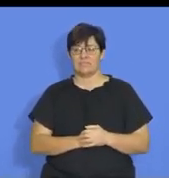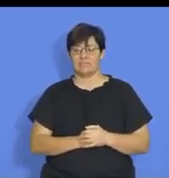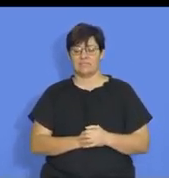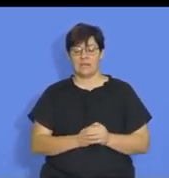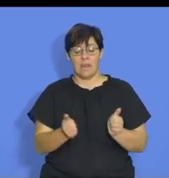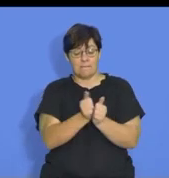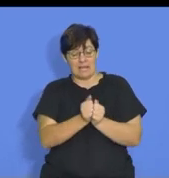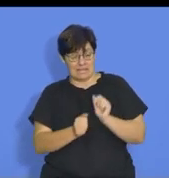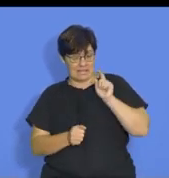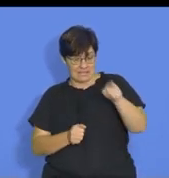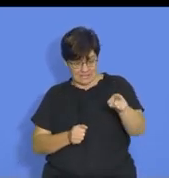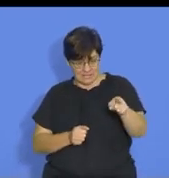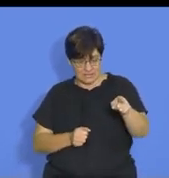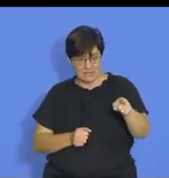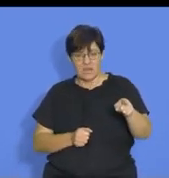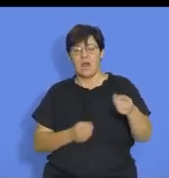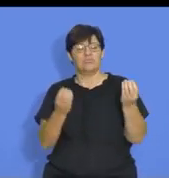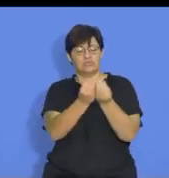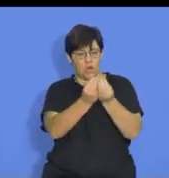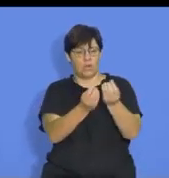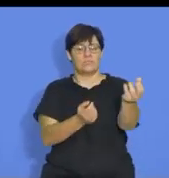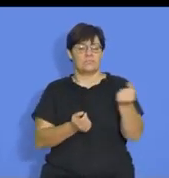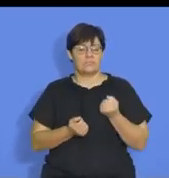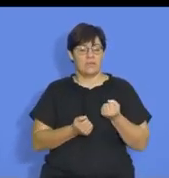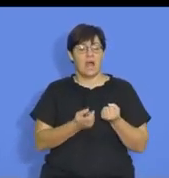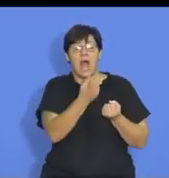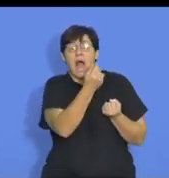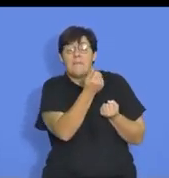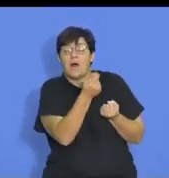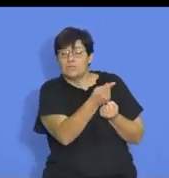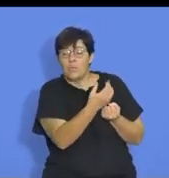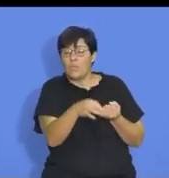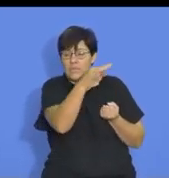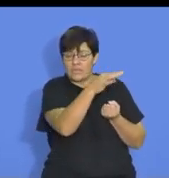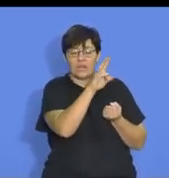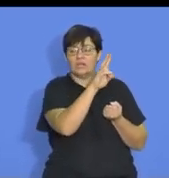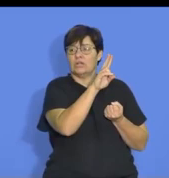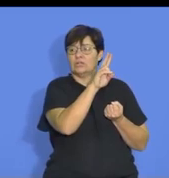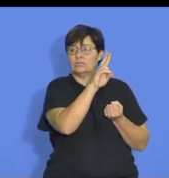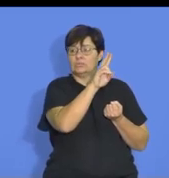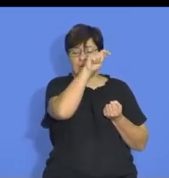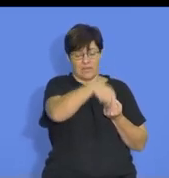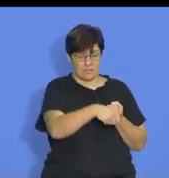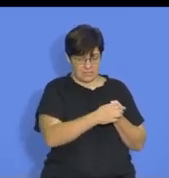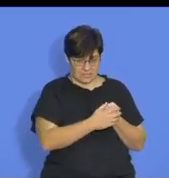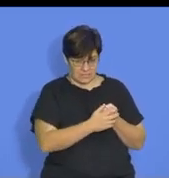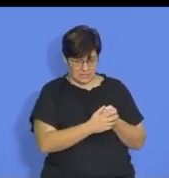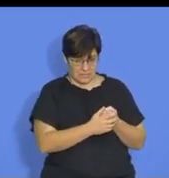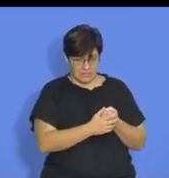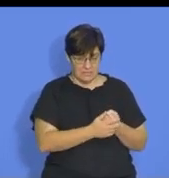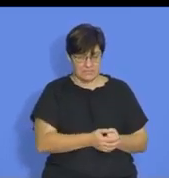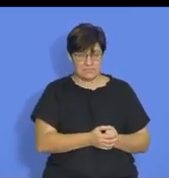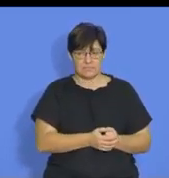transaction. Partner Craig took merchandise with a selling price of 2,000 Rand. So let's just